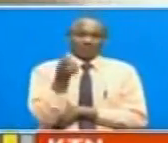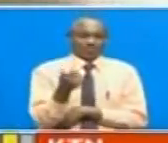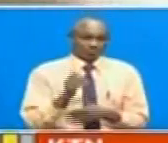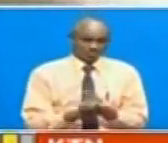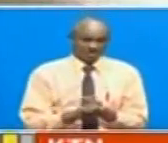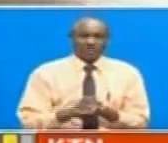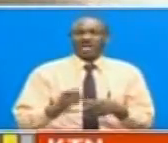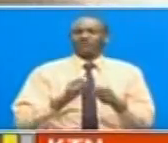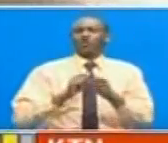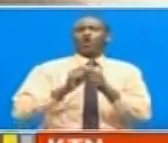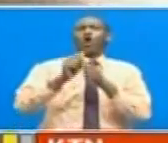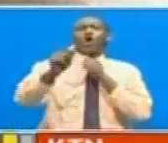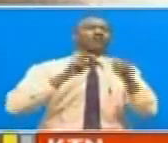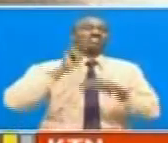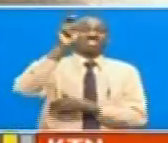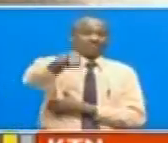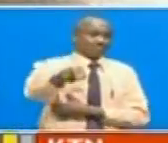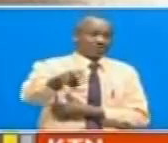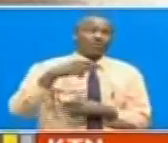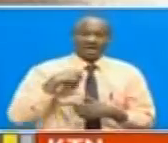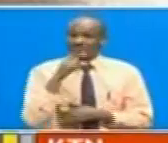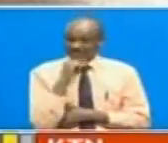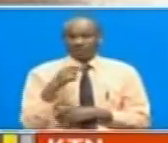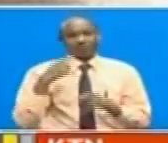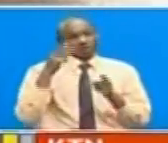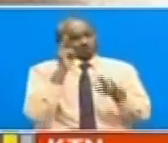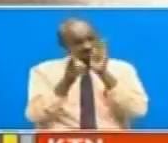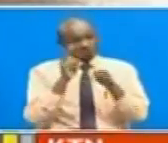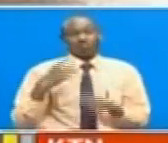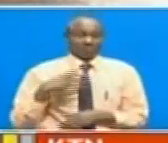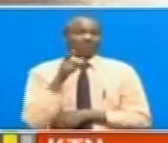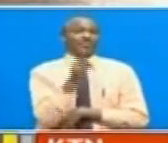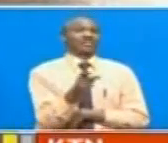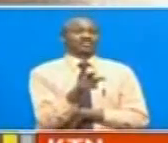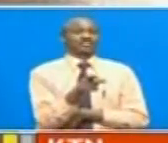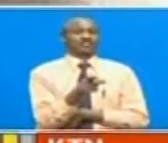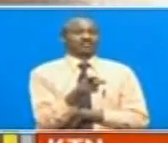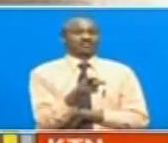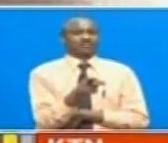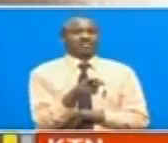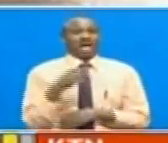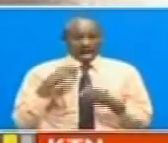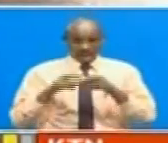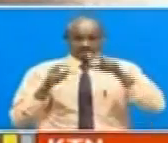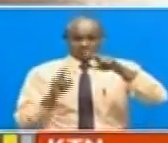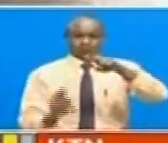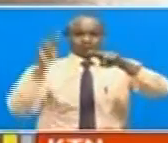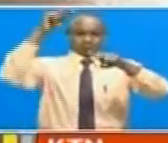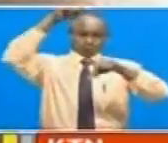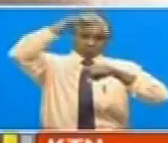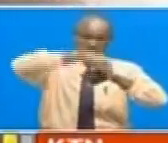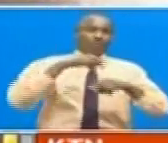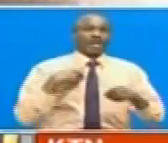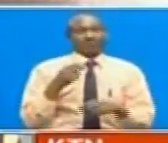jump men we have a total of 22, and in the high jump men we have a total